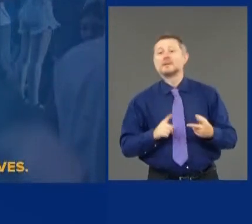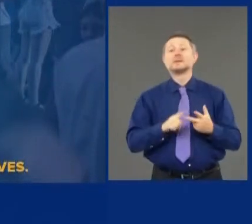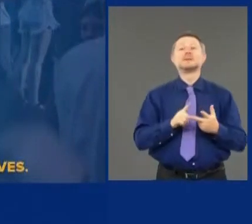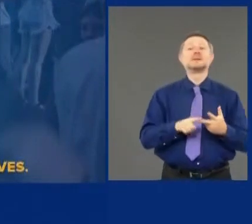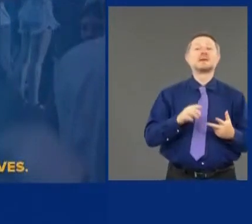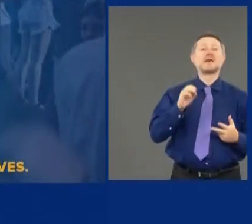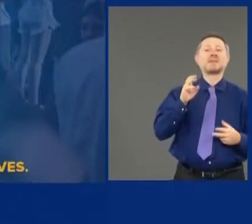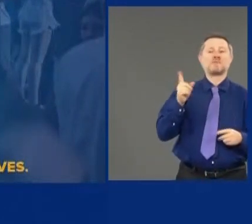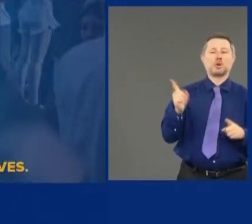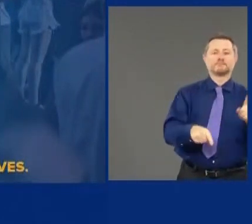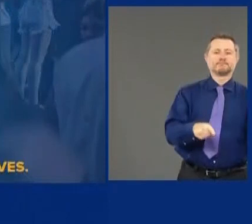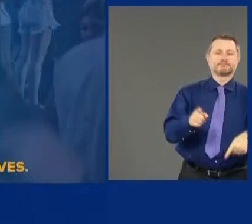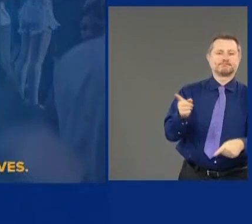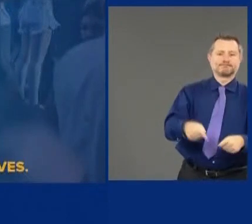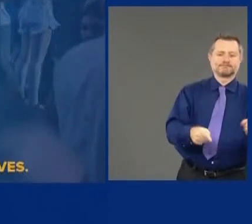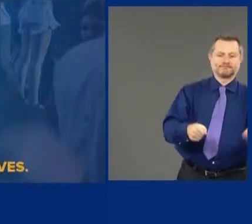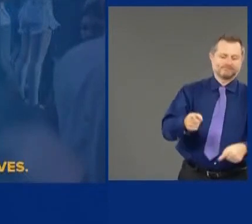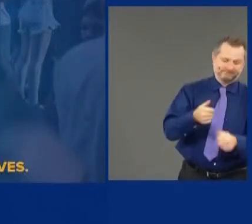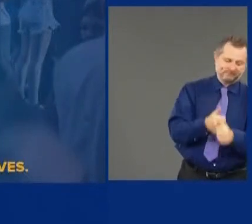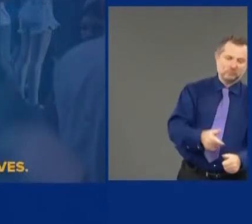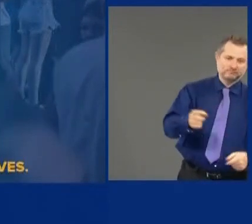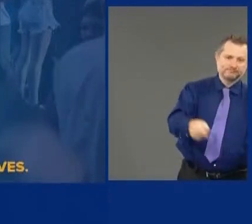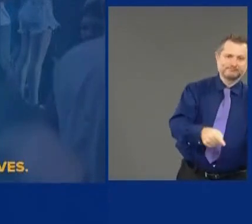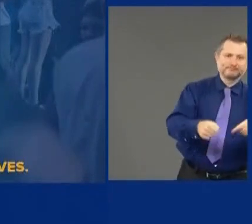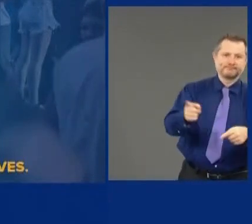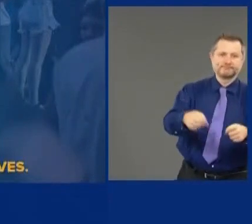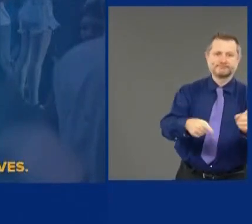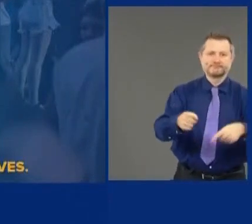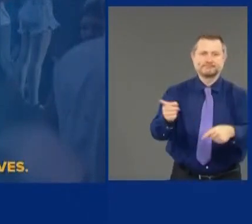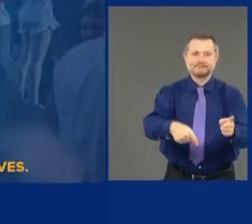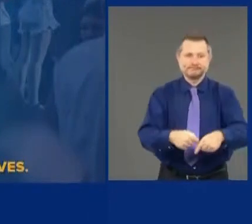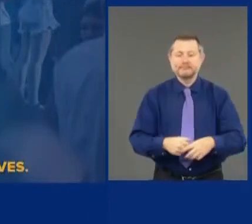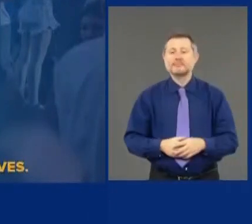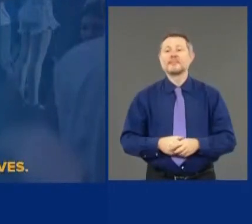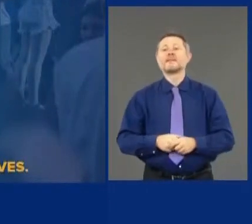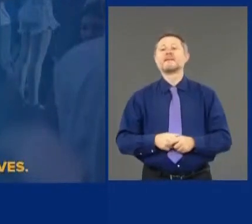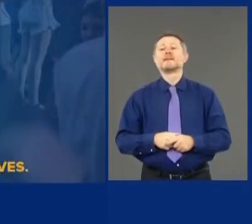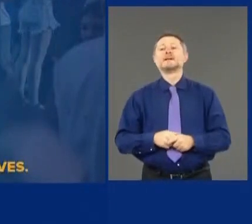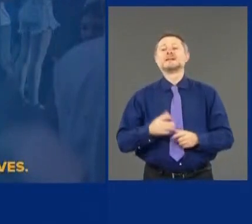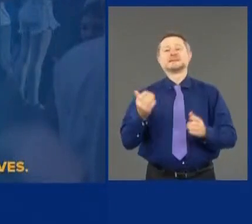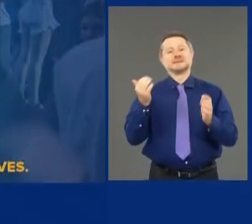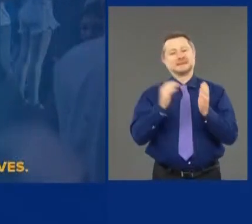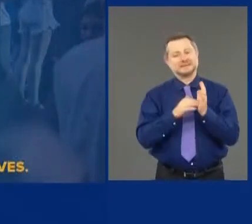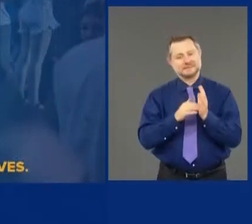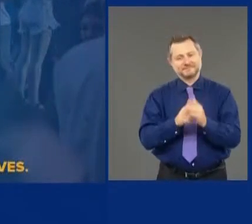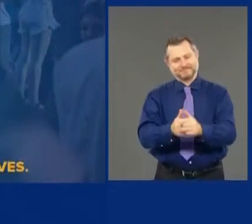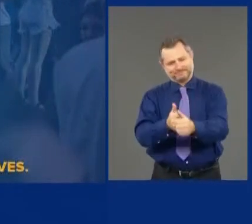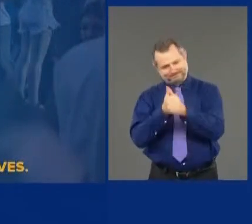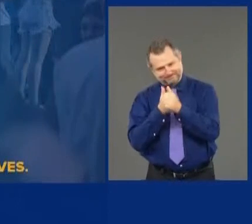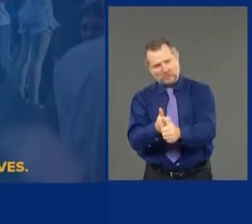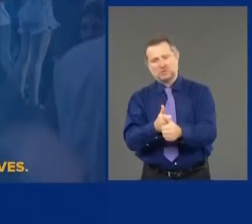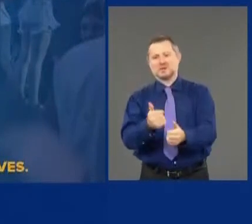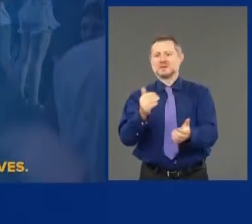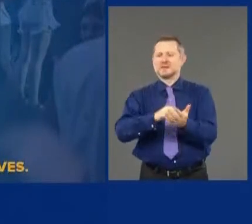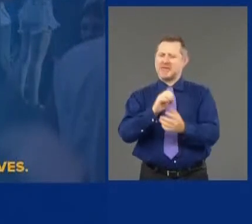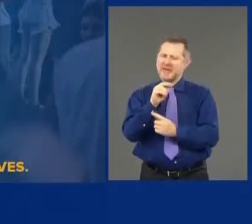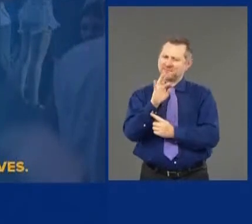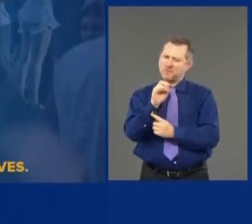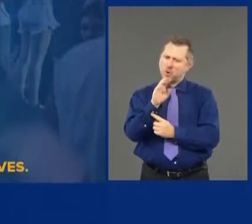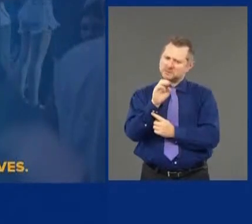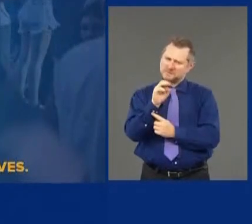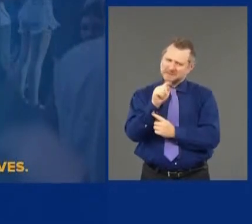enforcement of compliance. Enforcement of compliance, enforcement of compliance.